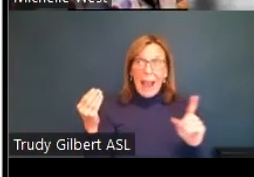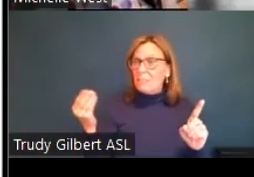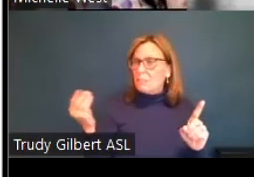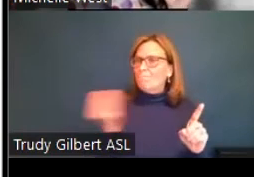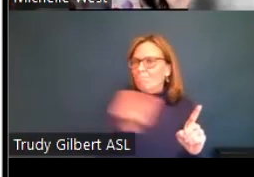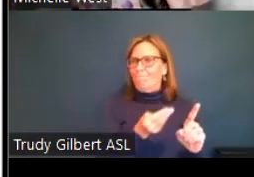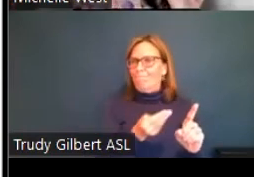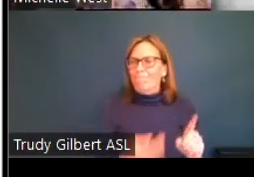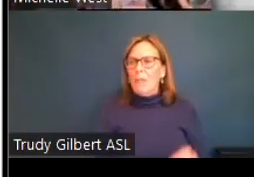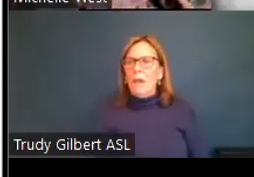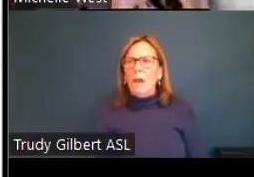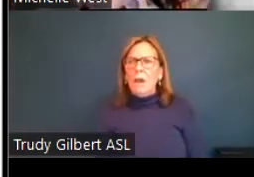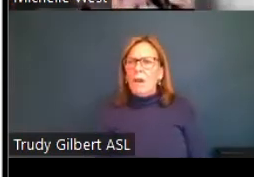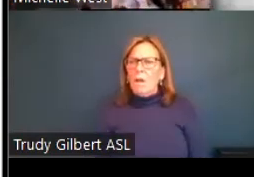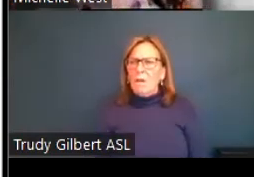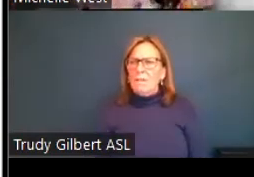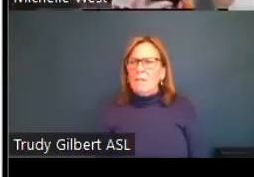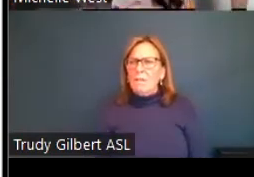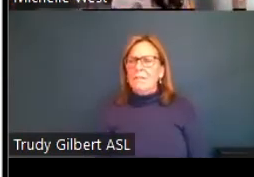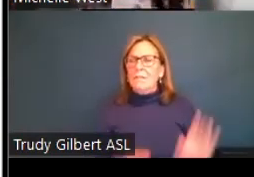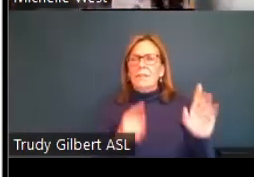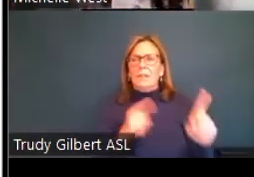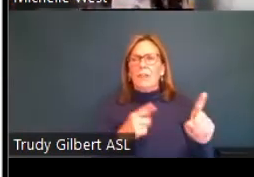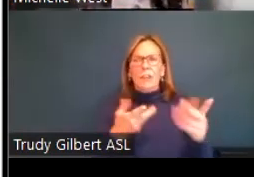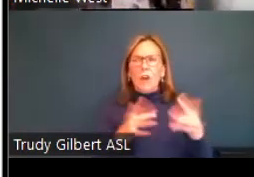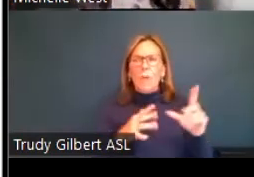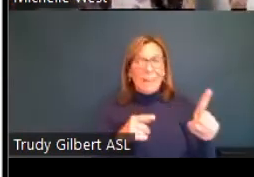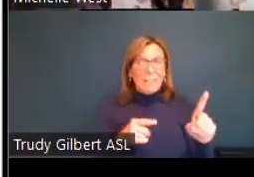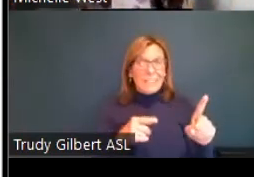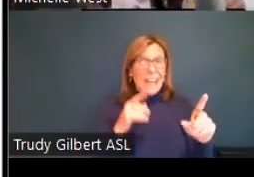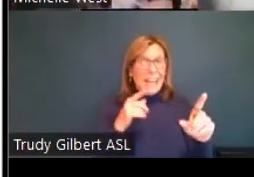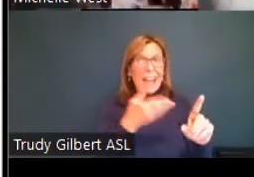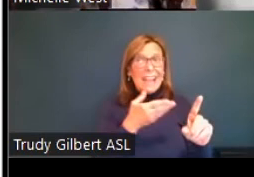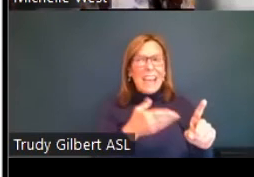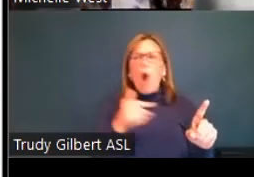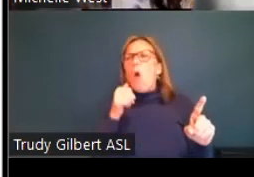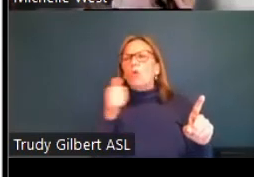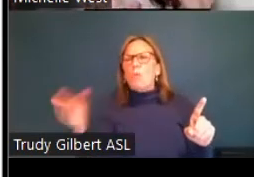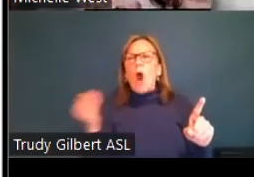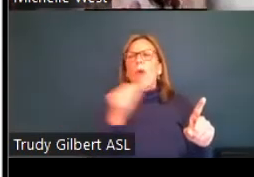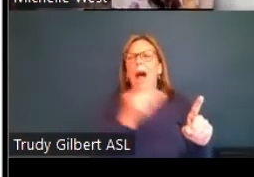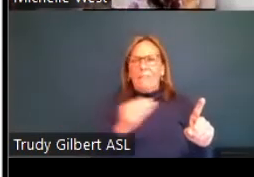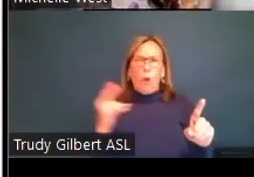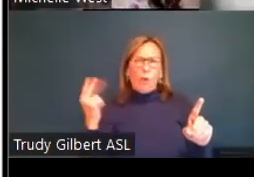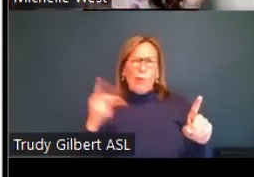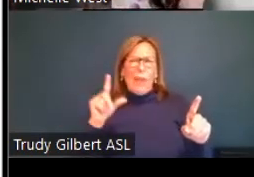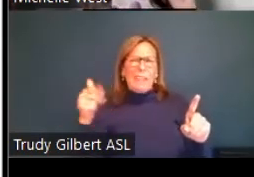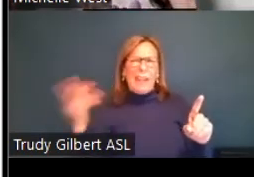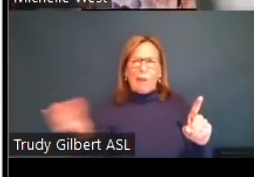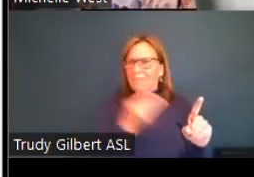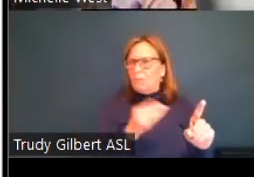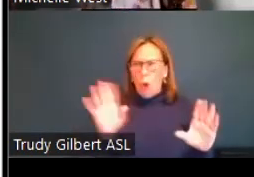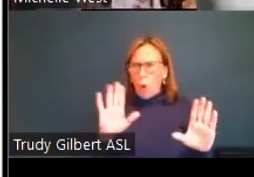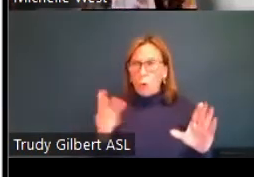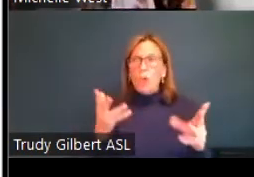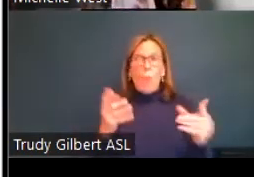yeah, because you don't want to be like, okay, let me scramble and pull that together for you tomorrow, 2 days. You know, you want to be able to give it to them.